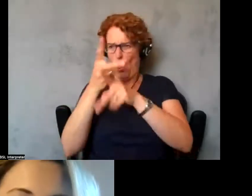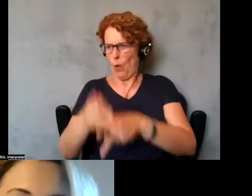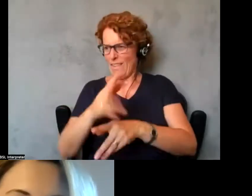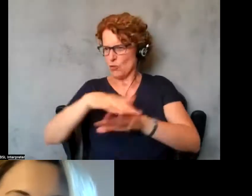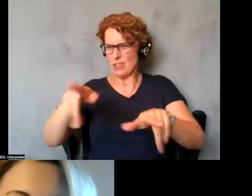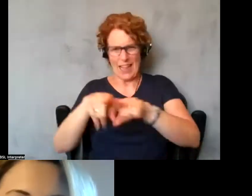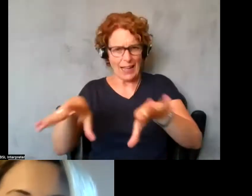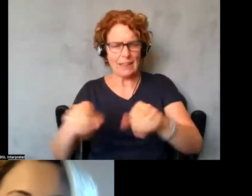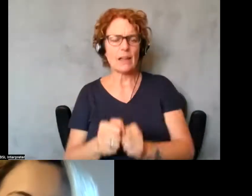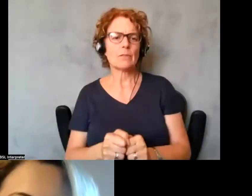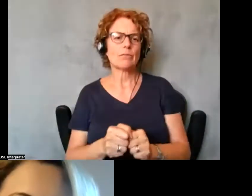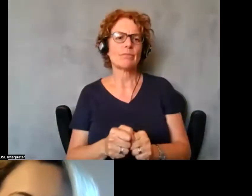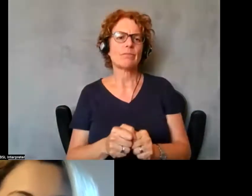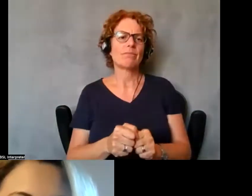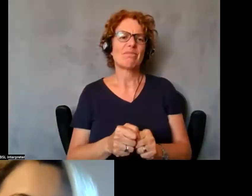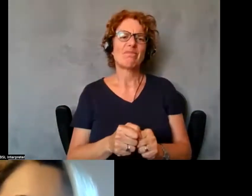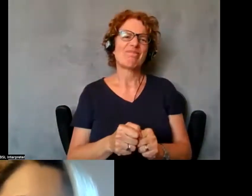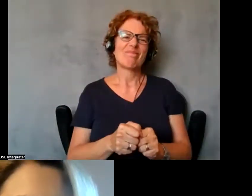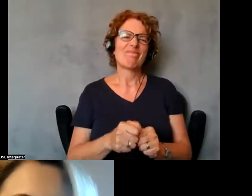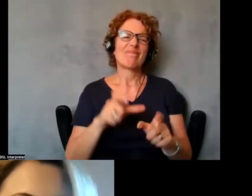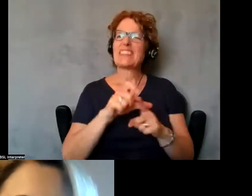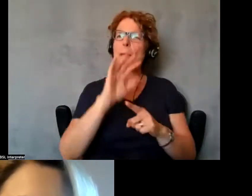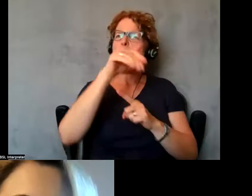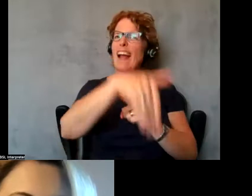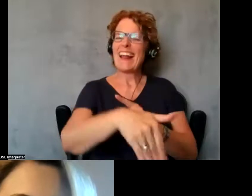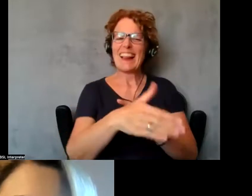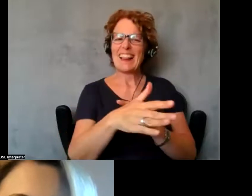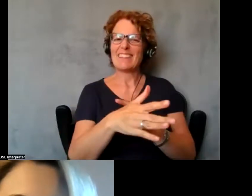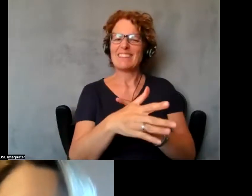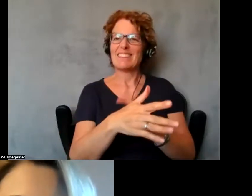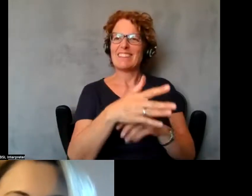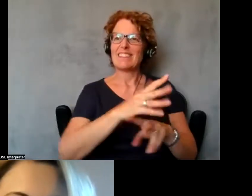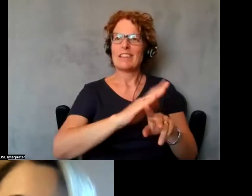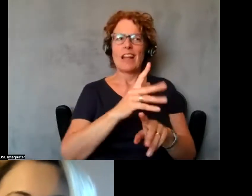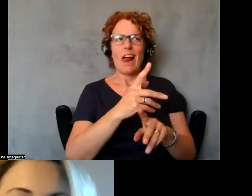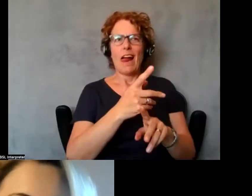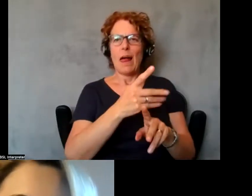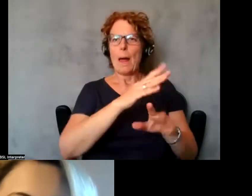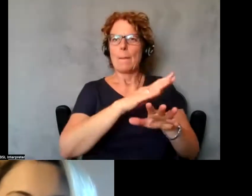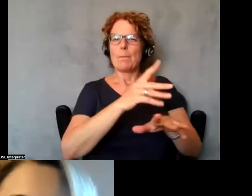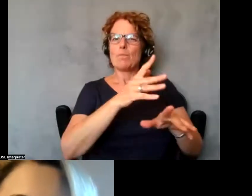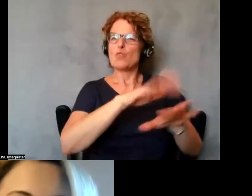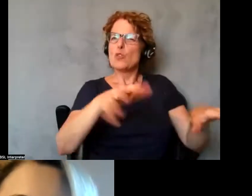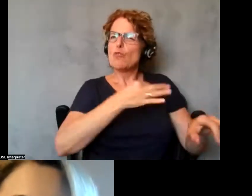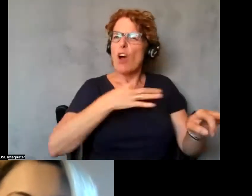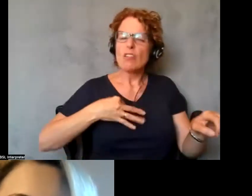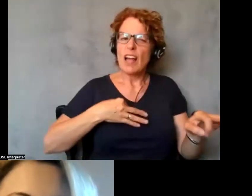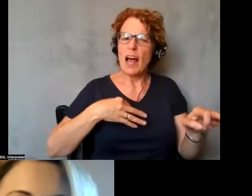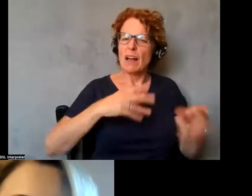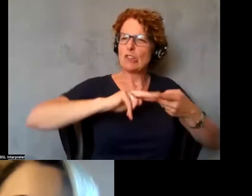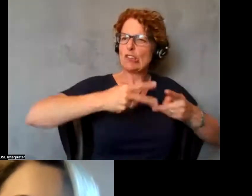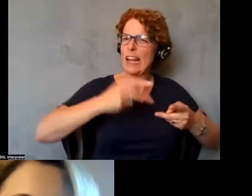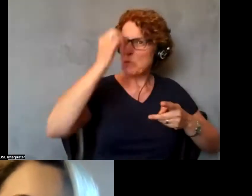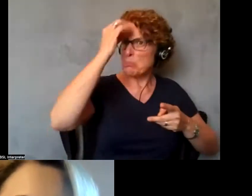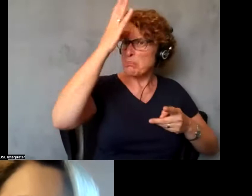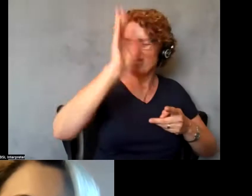Denmark Hill are not, you know, their peds are not genetic specialists. They don't have that expertise. So